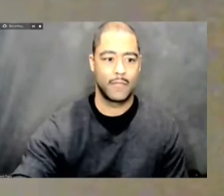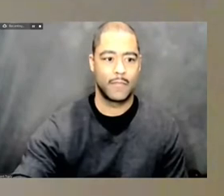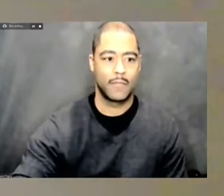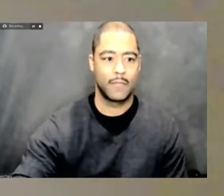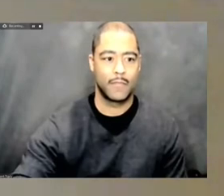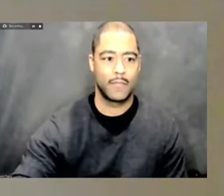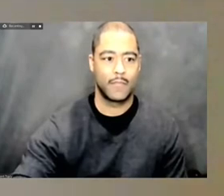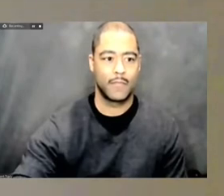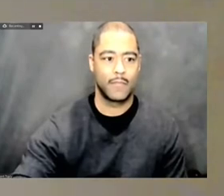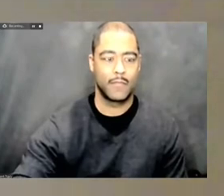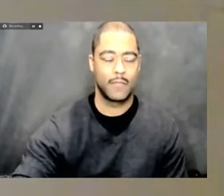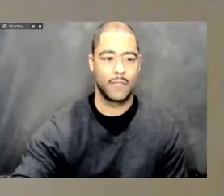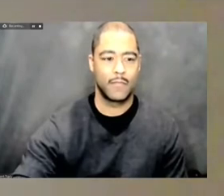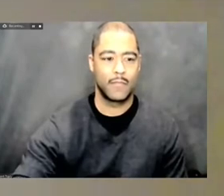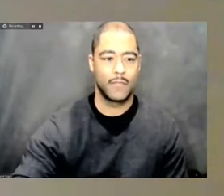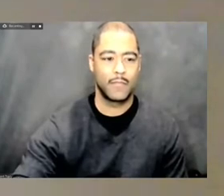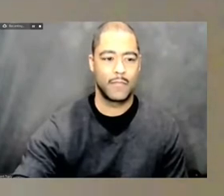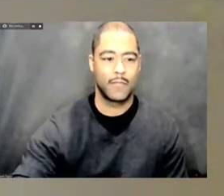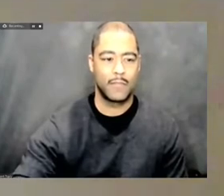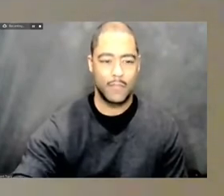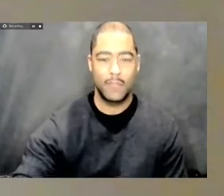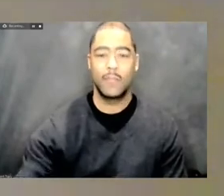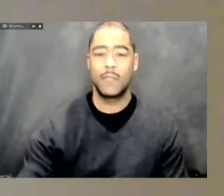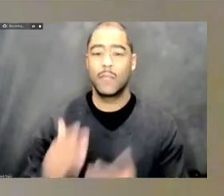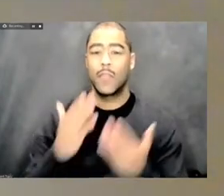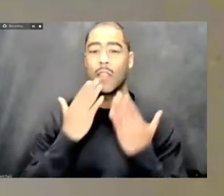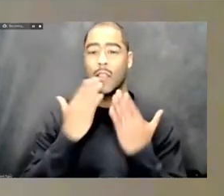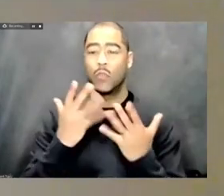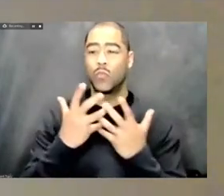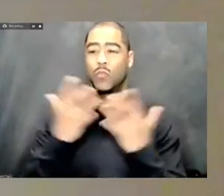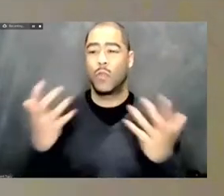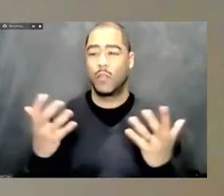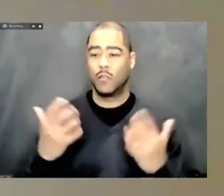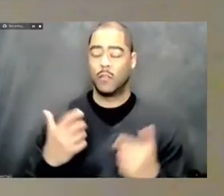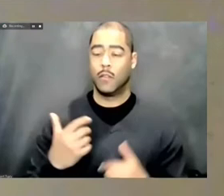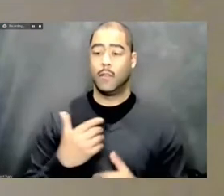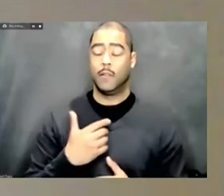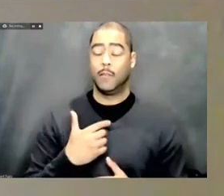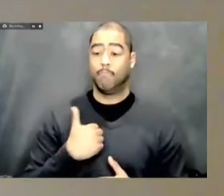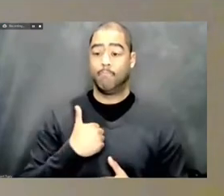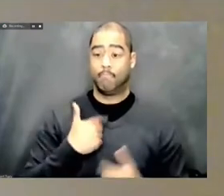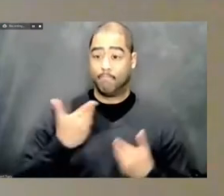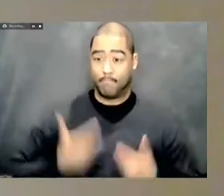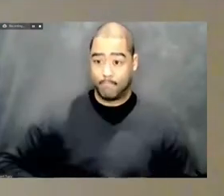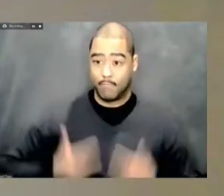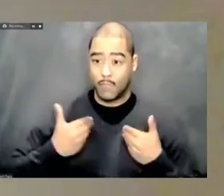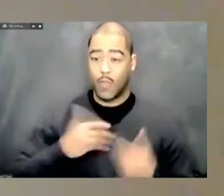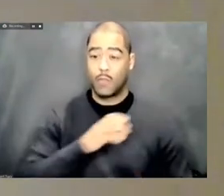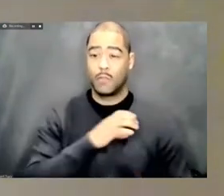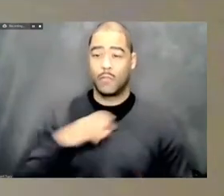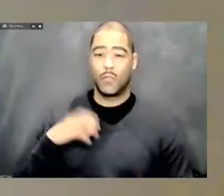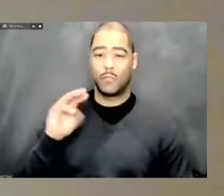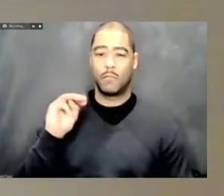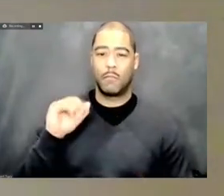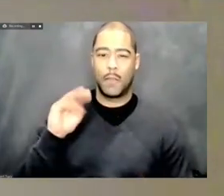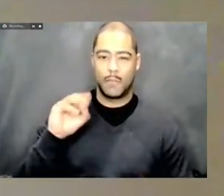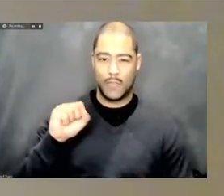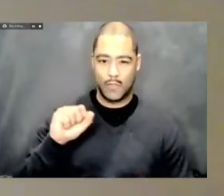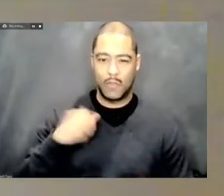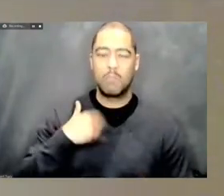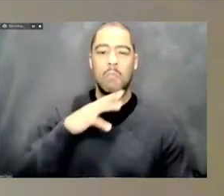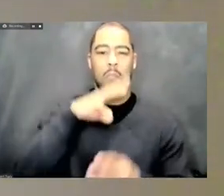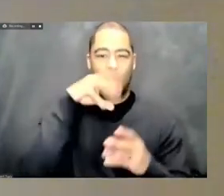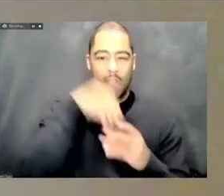Thank you so much, Jenny. I'm Commissioner Mims. I have been on the Arts Commission for Contra Costa County for